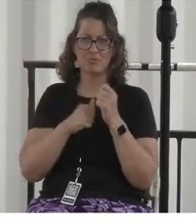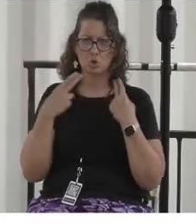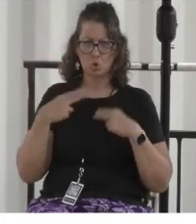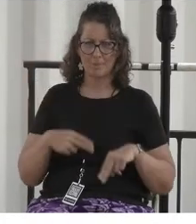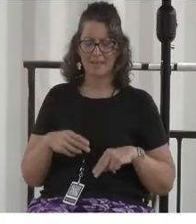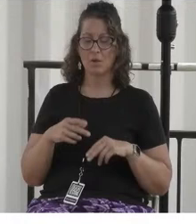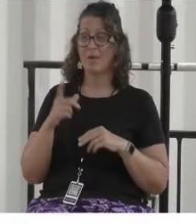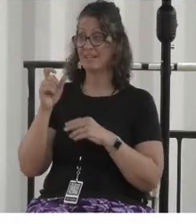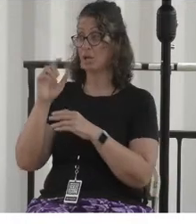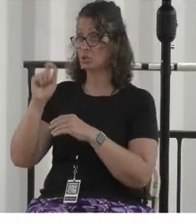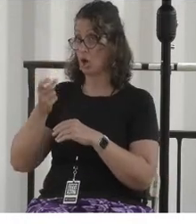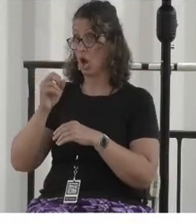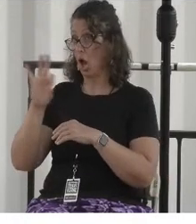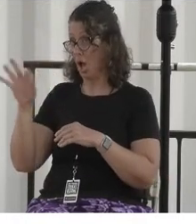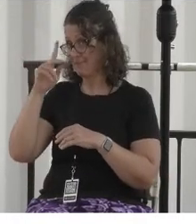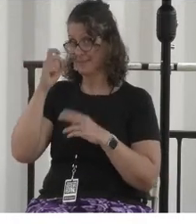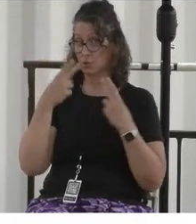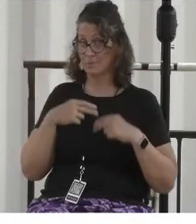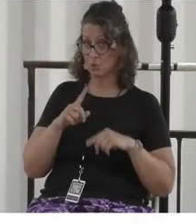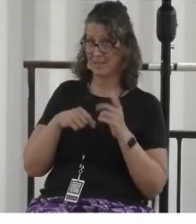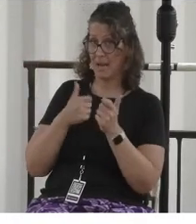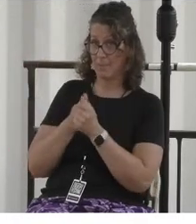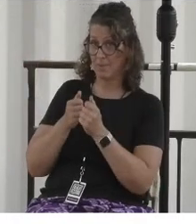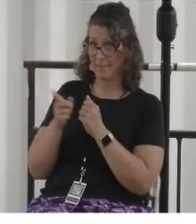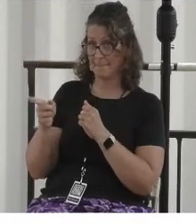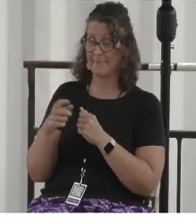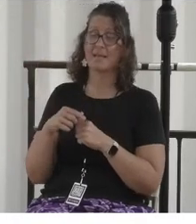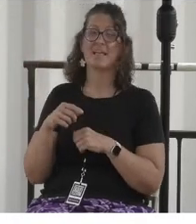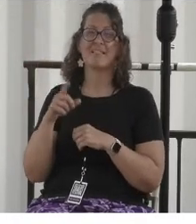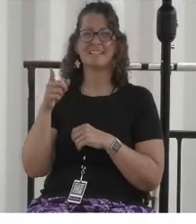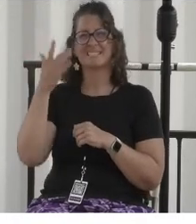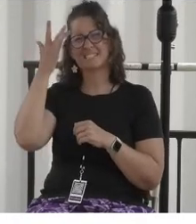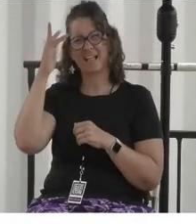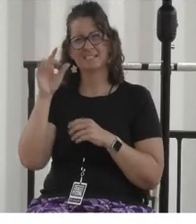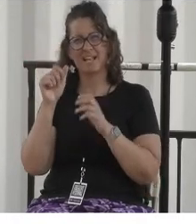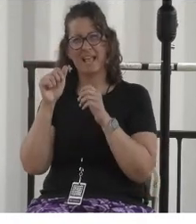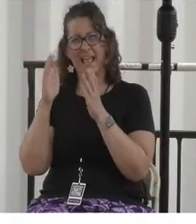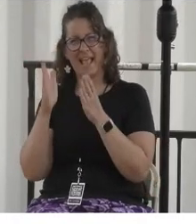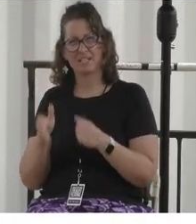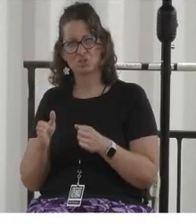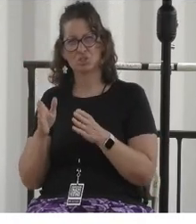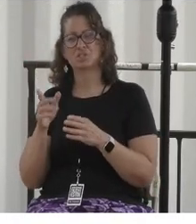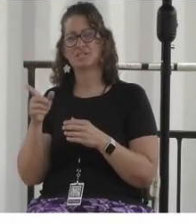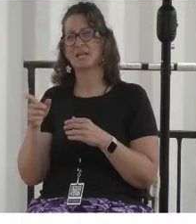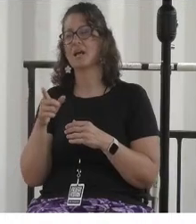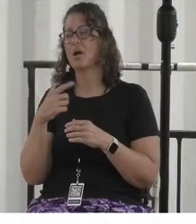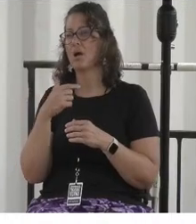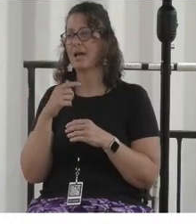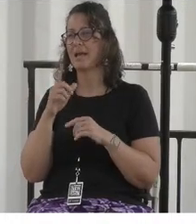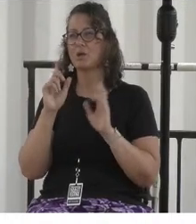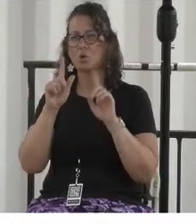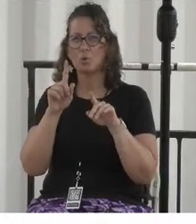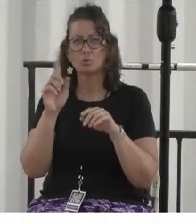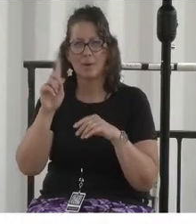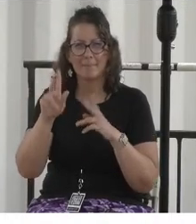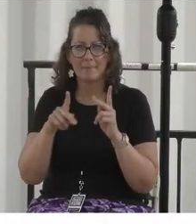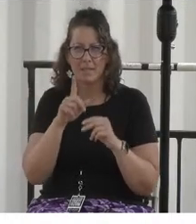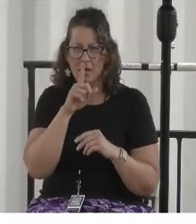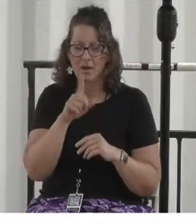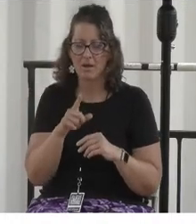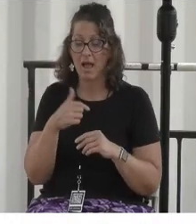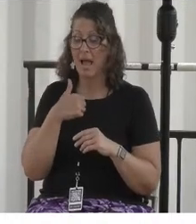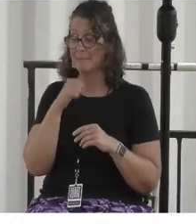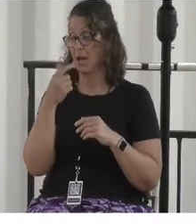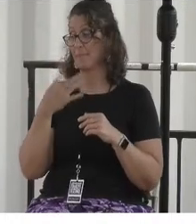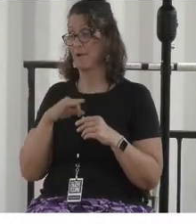agent. Now, what's interesting about this intelligent agent is it actually goes to where people are. As a nonprofit, I have a budget, and there's only so much